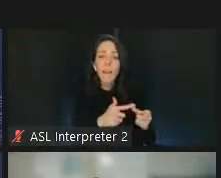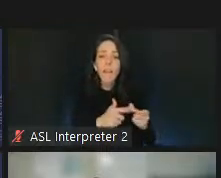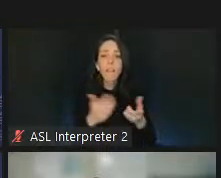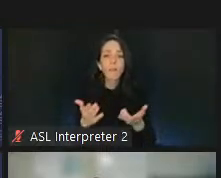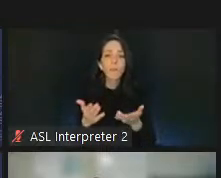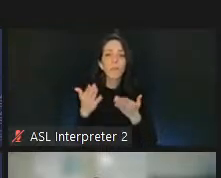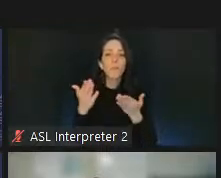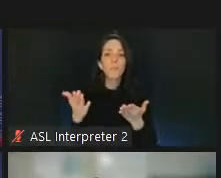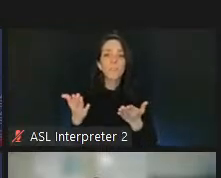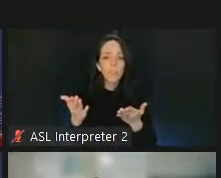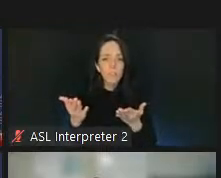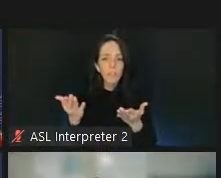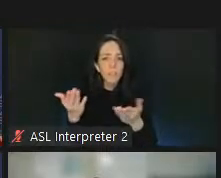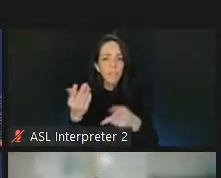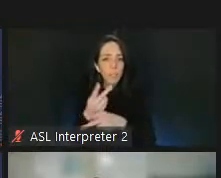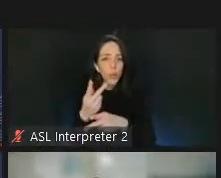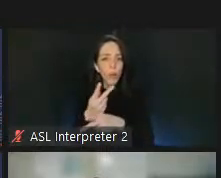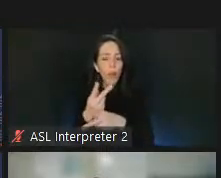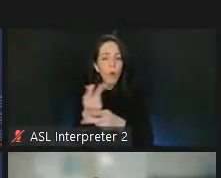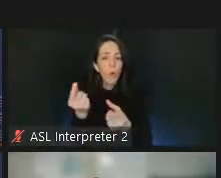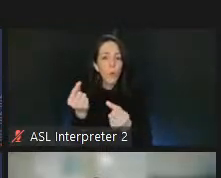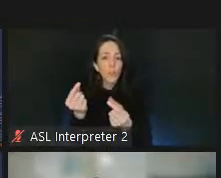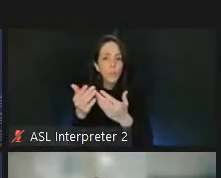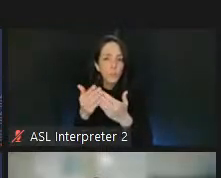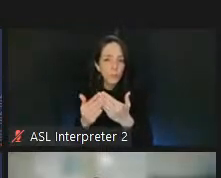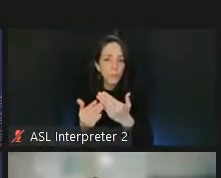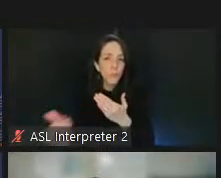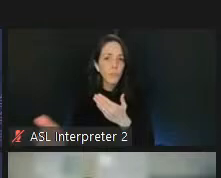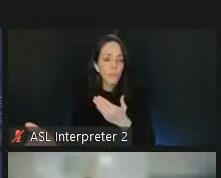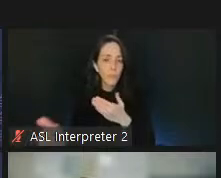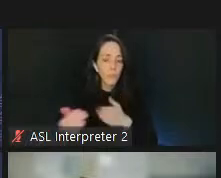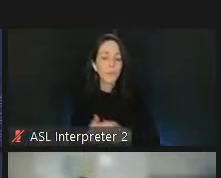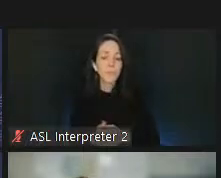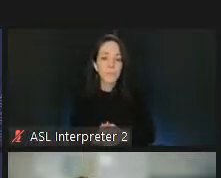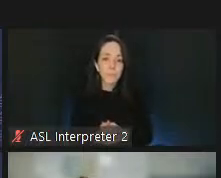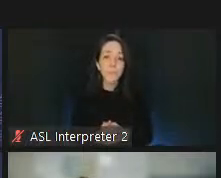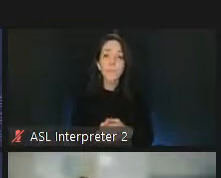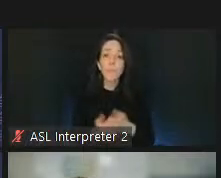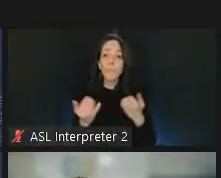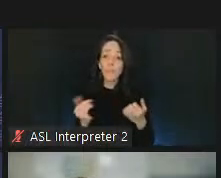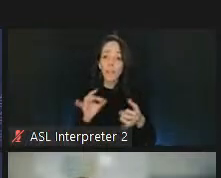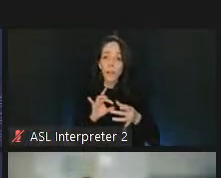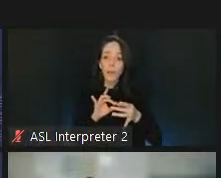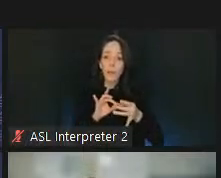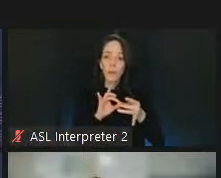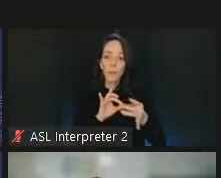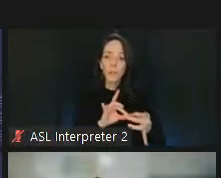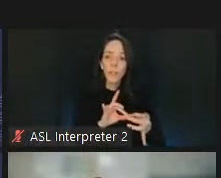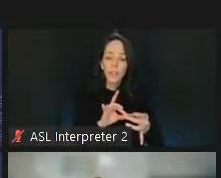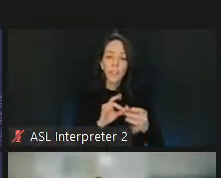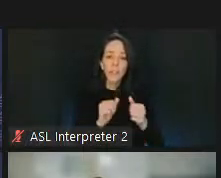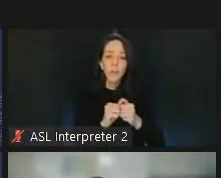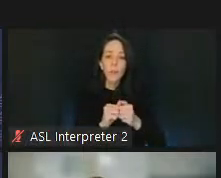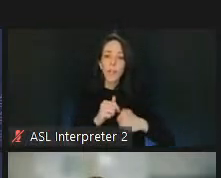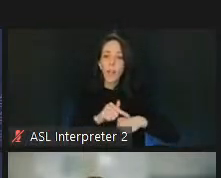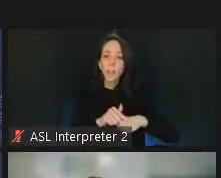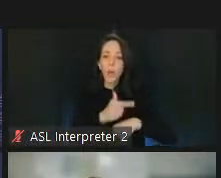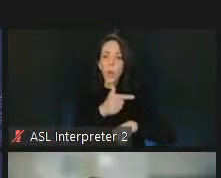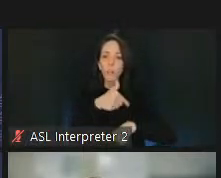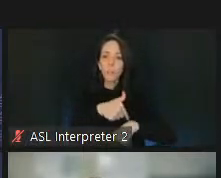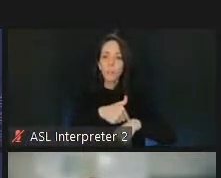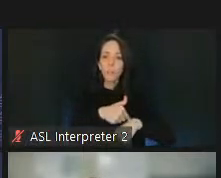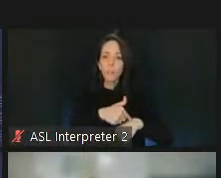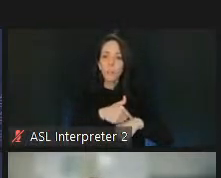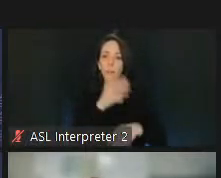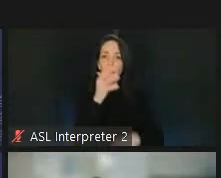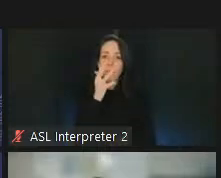to consider moving forward. With regards to long range planning,